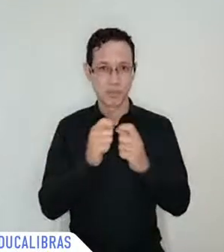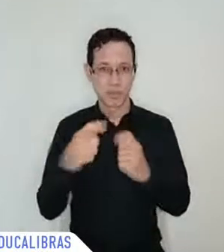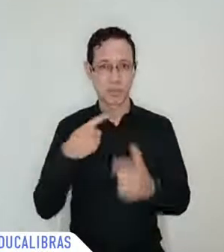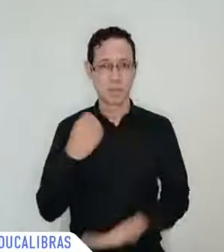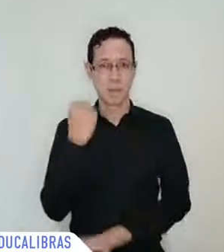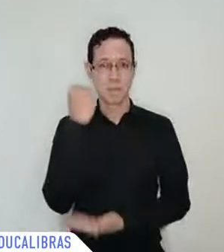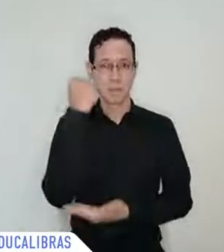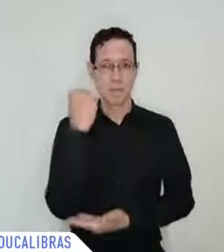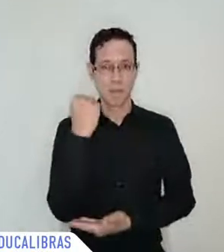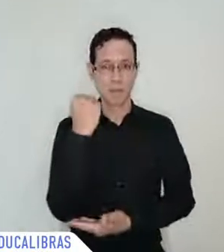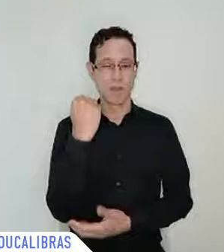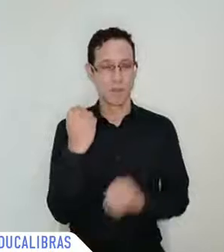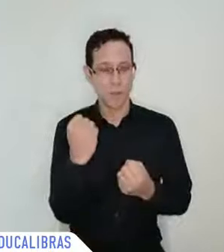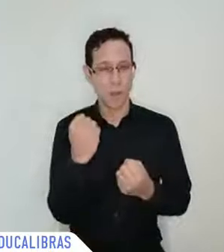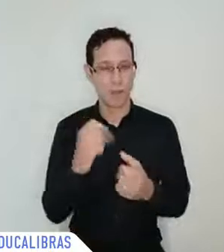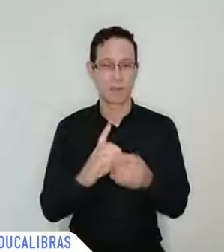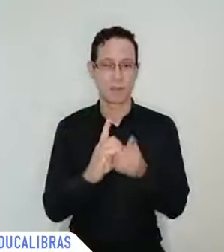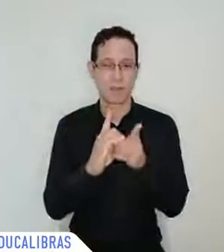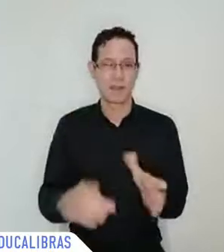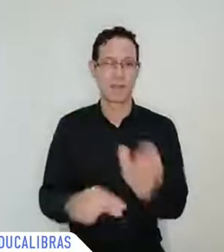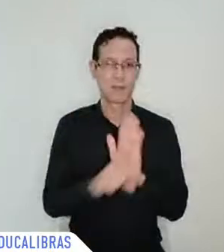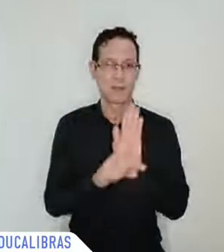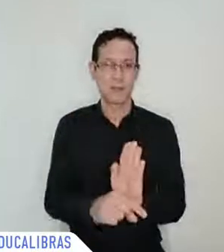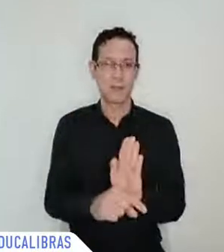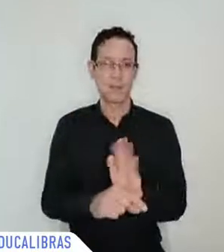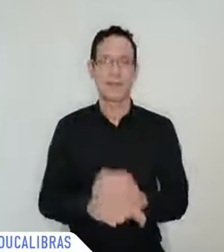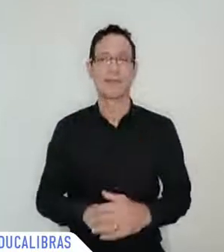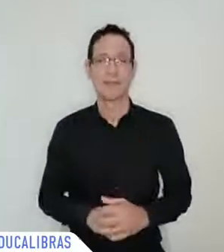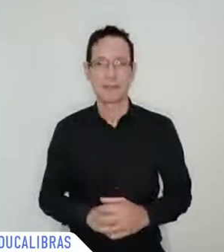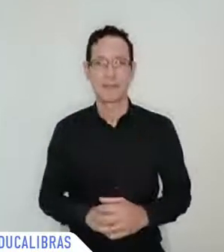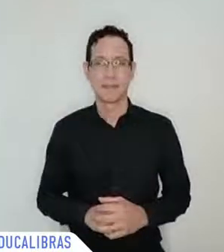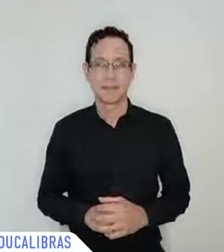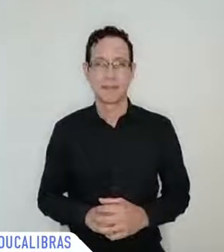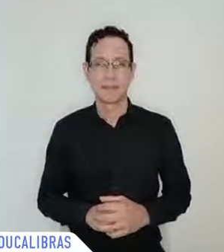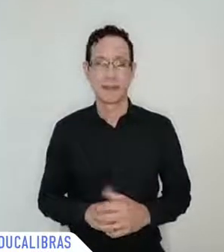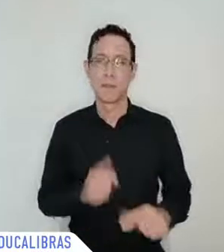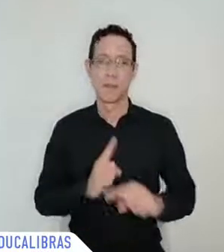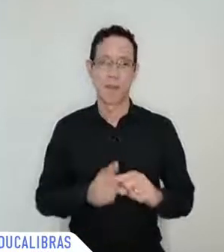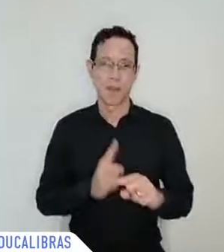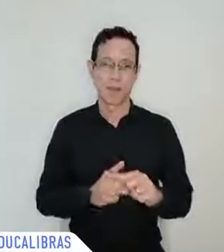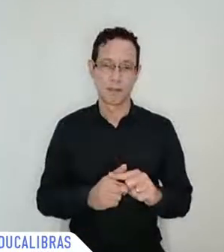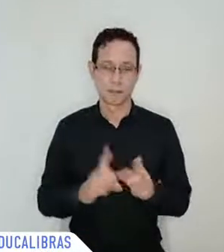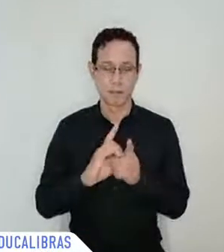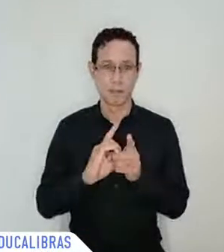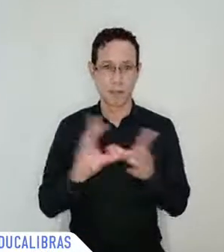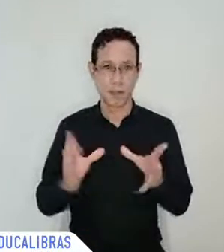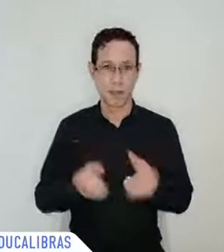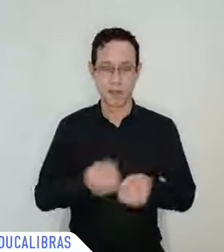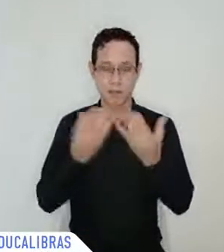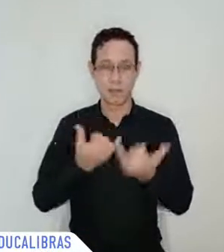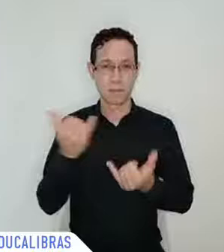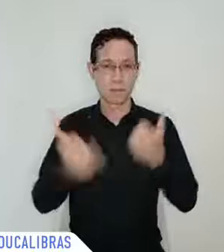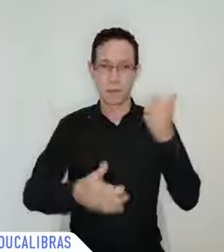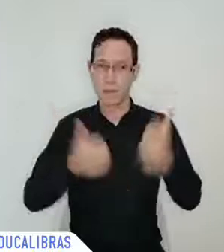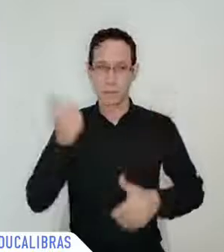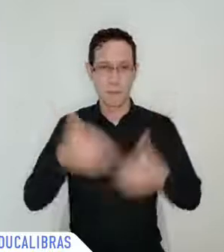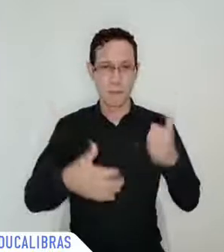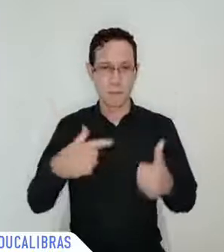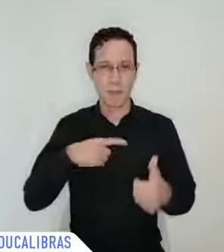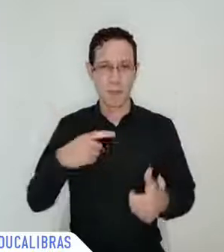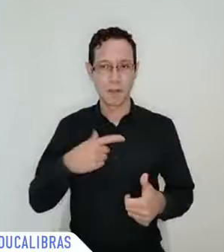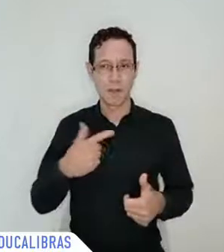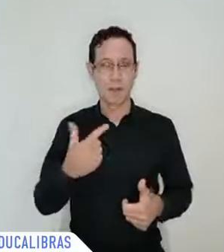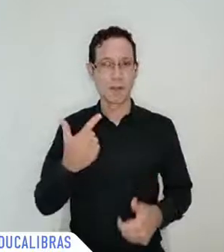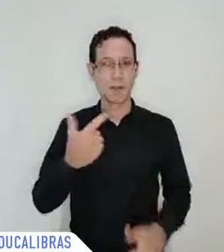So freedom of press is one of the pillars of democracy. And the freedom